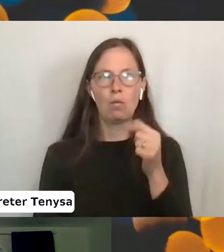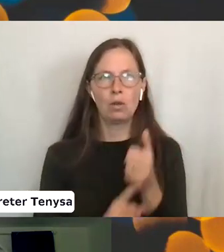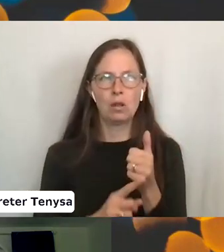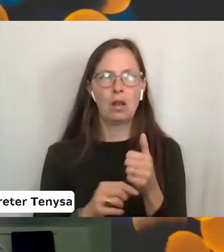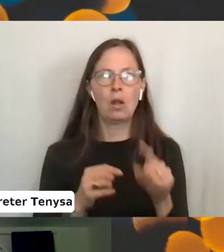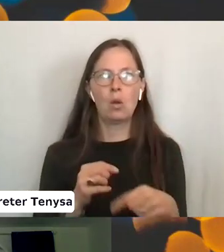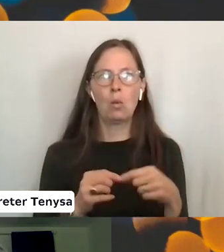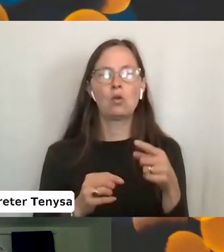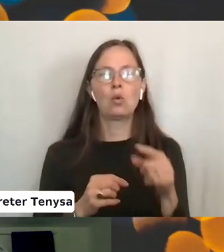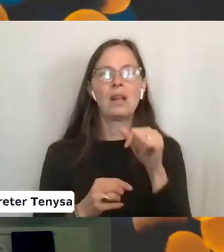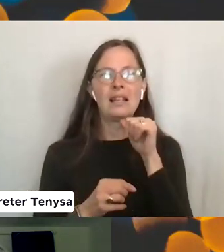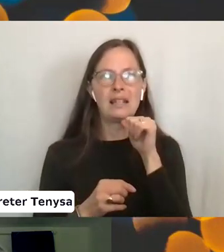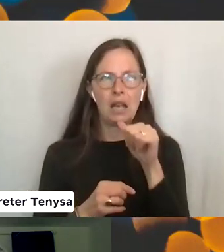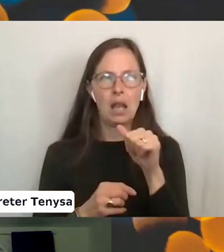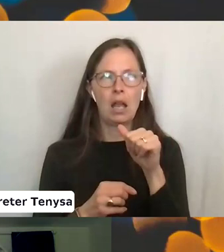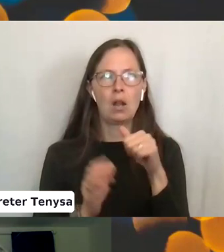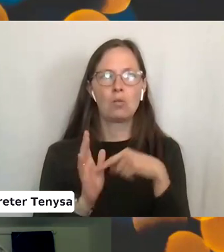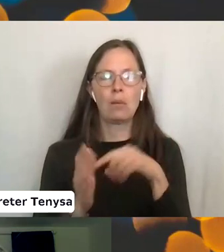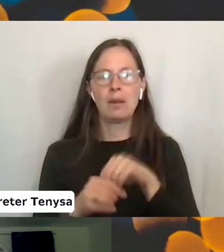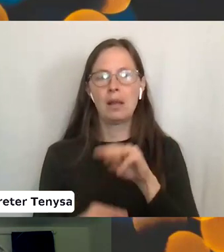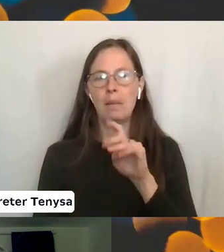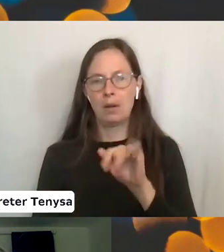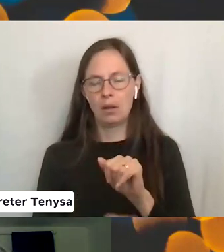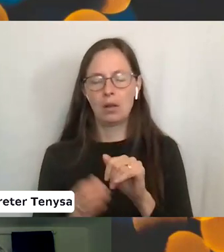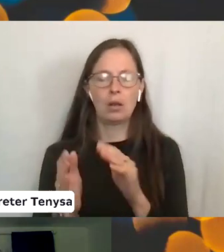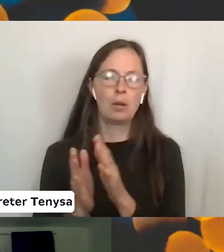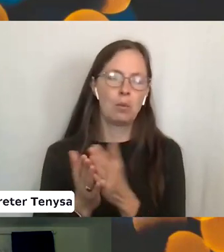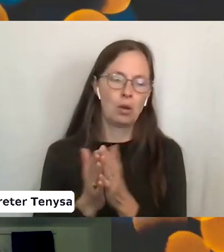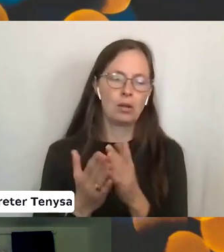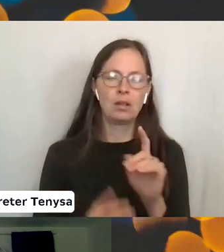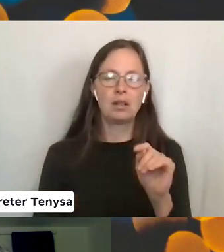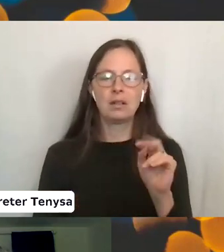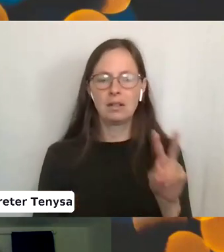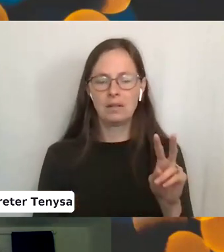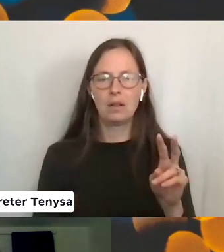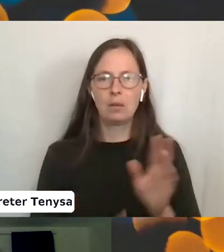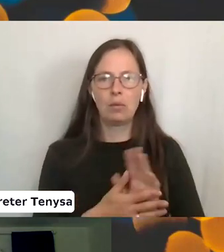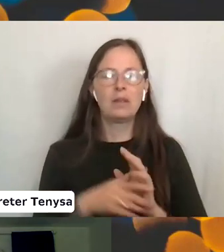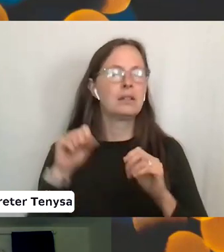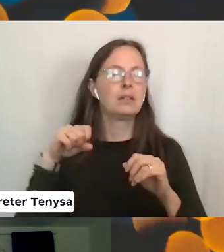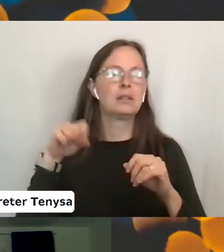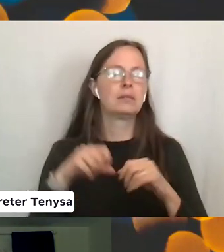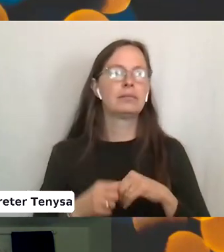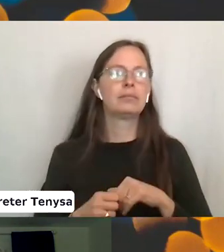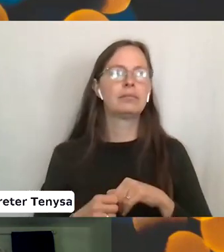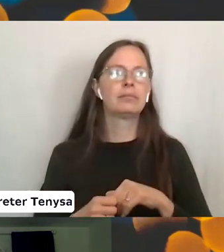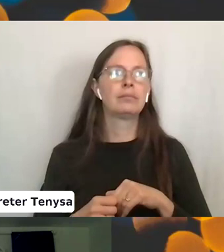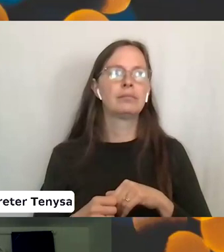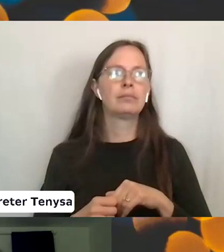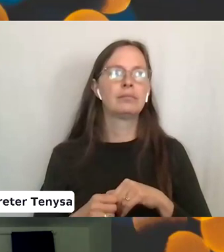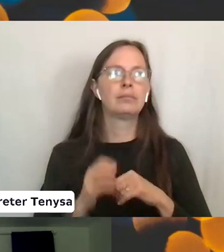not represented in media, books, TV, movies? Yes.